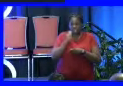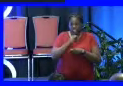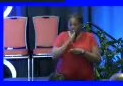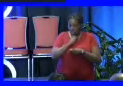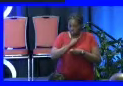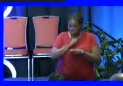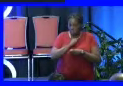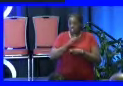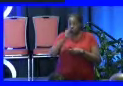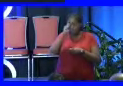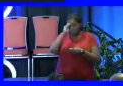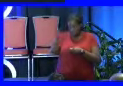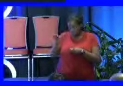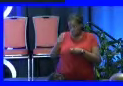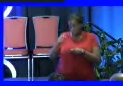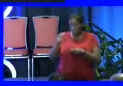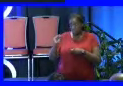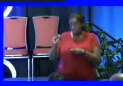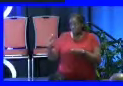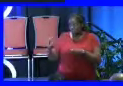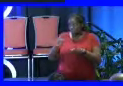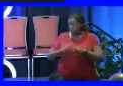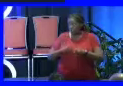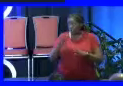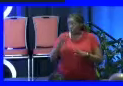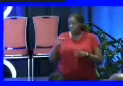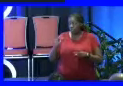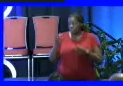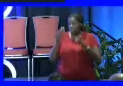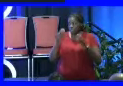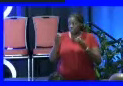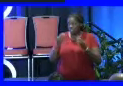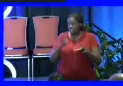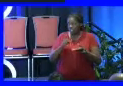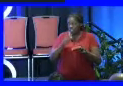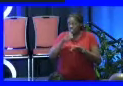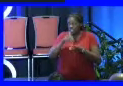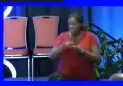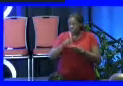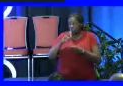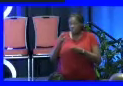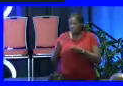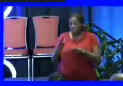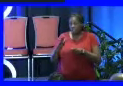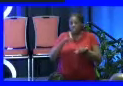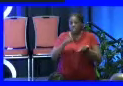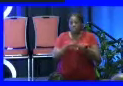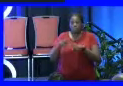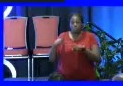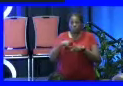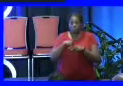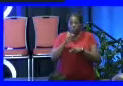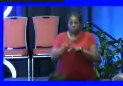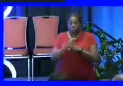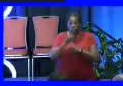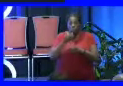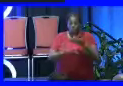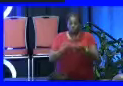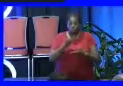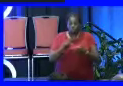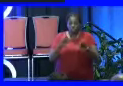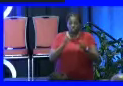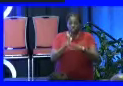so hats off to Massachusetts there too, but the HMIS data is in the warehouse. And then also we are working on the processes for being